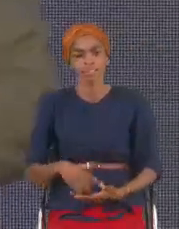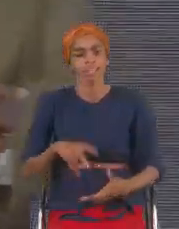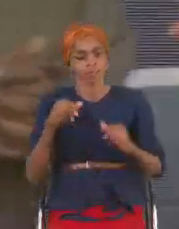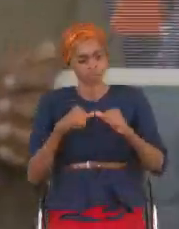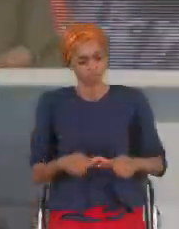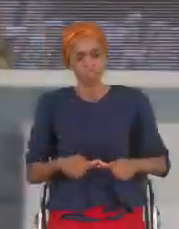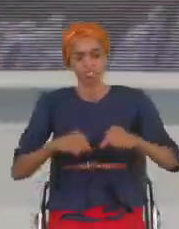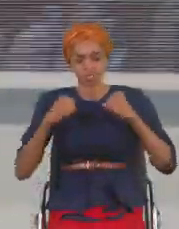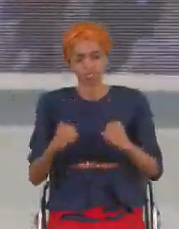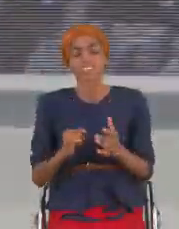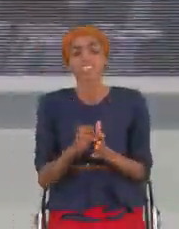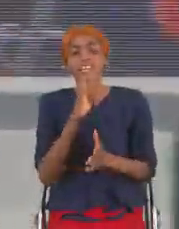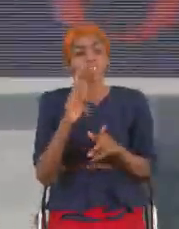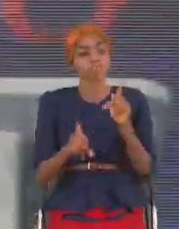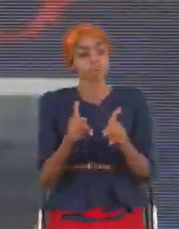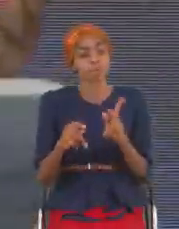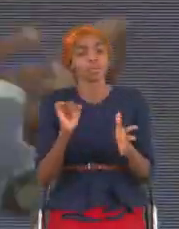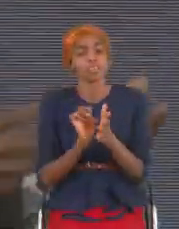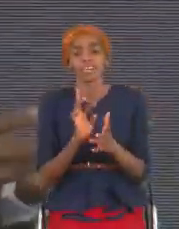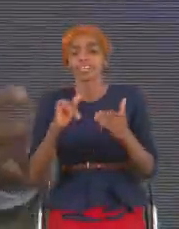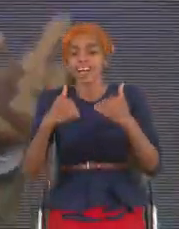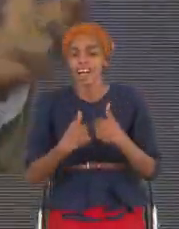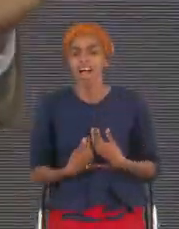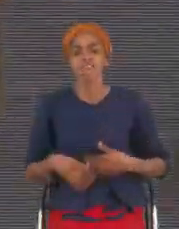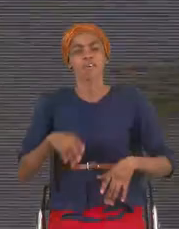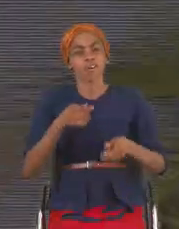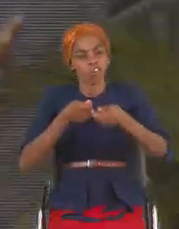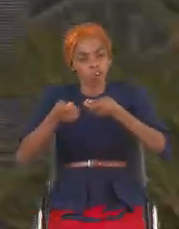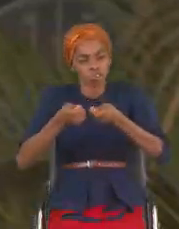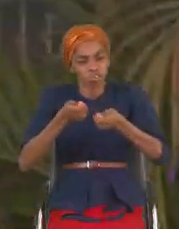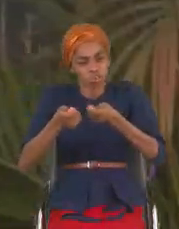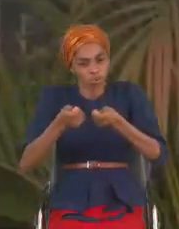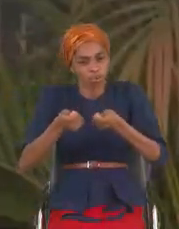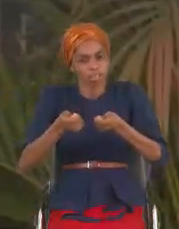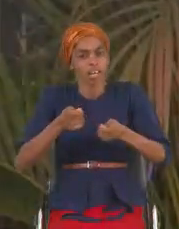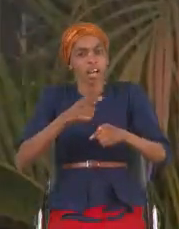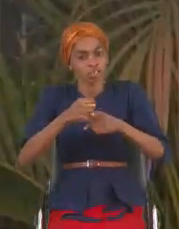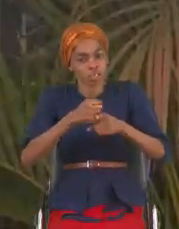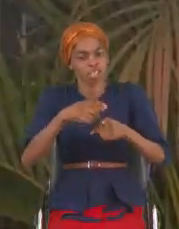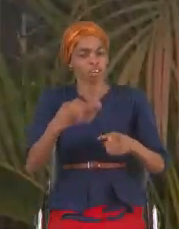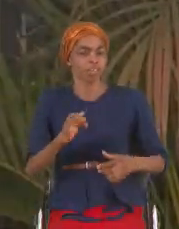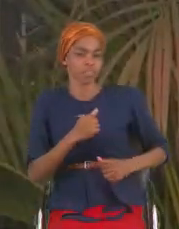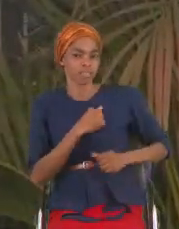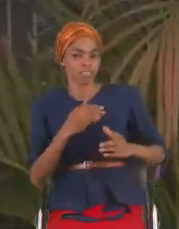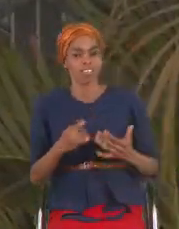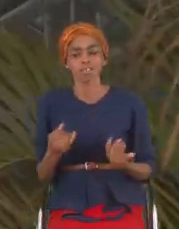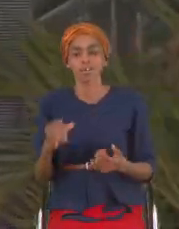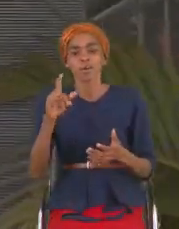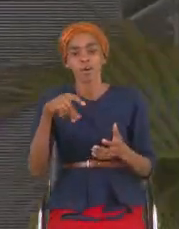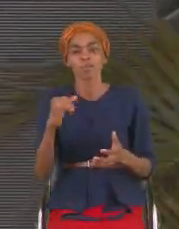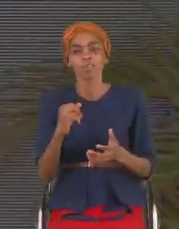steadfast, they are the people that have the discipline of a soldier. And so Paul the apostle